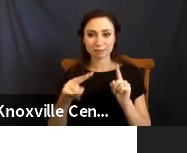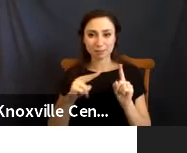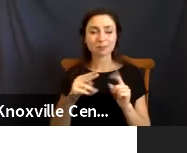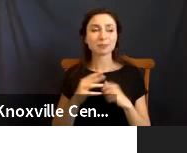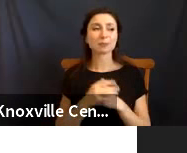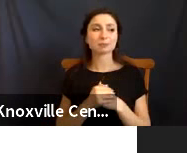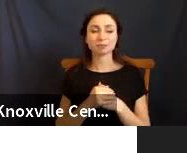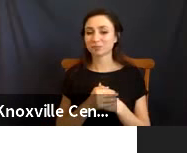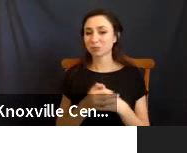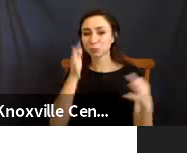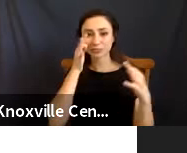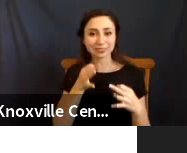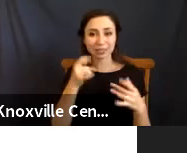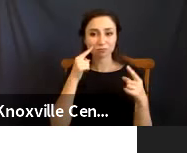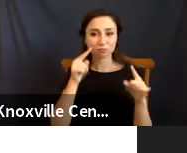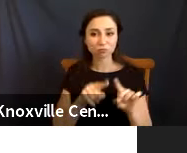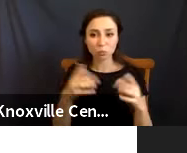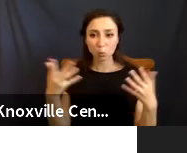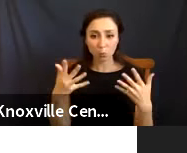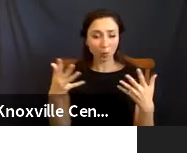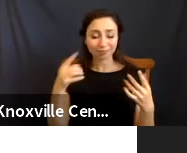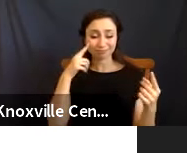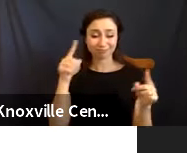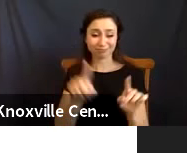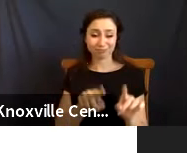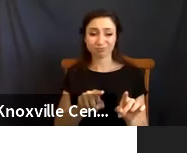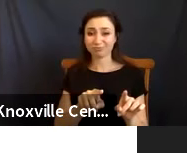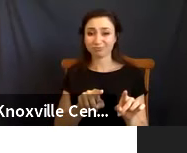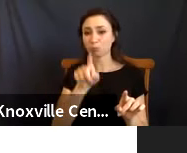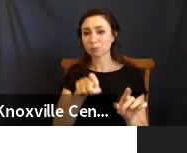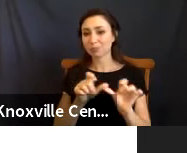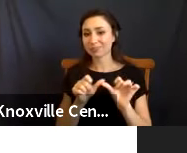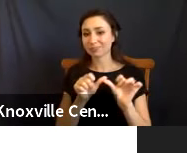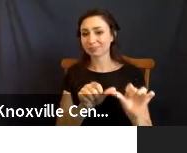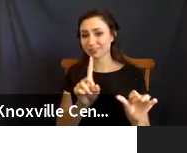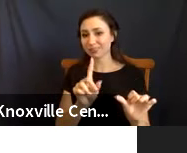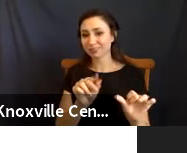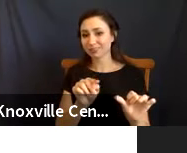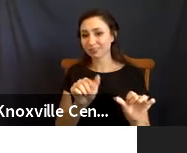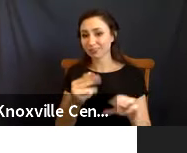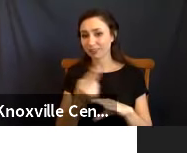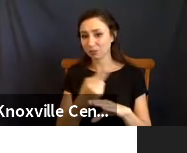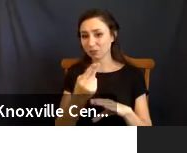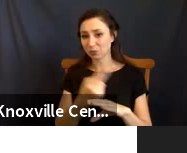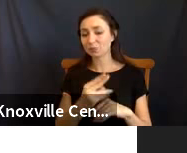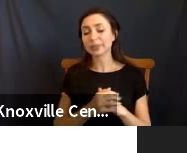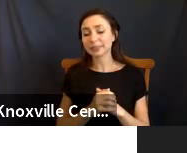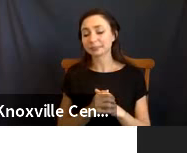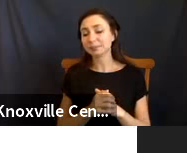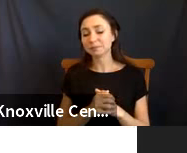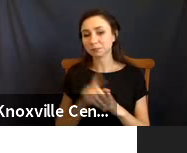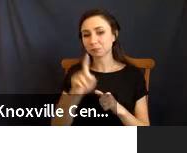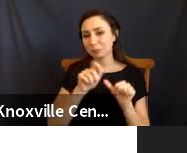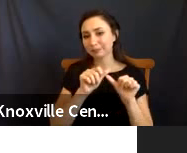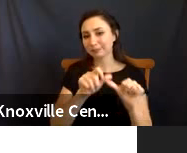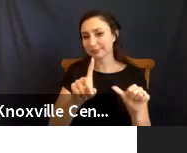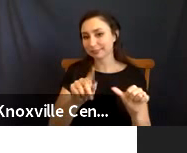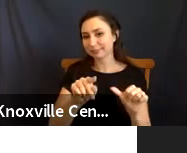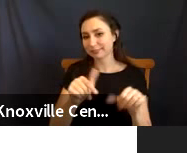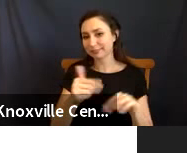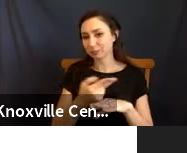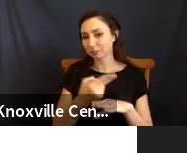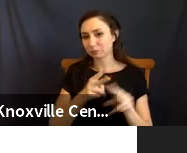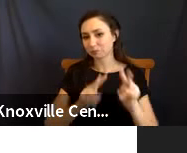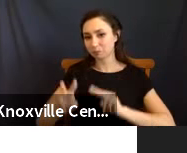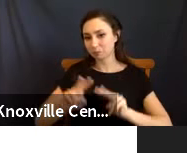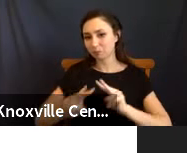out where we want to land. I think wherever we land, we just need to be consistent with the data that we're using. So Yeah. Either way is probably